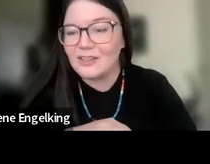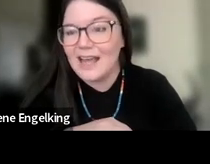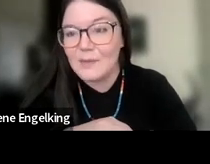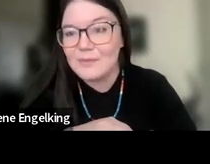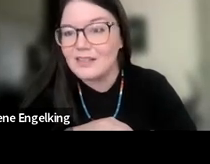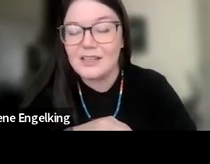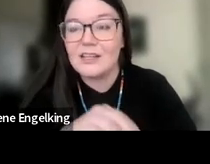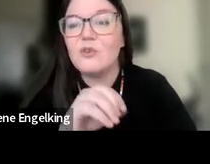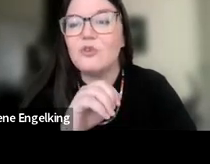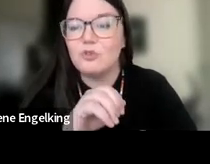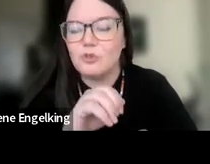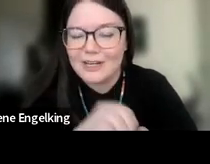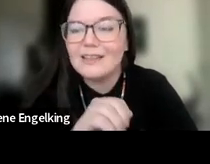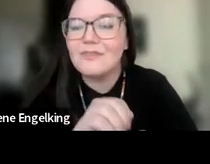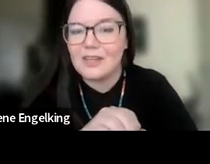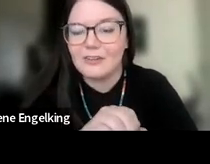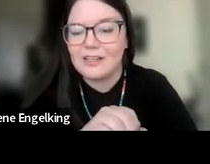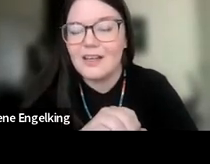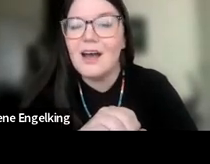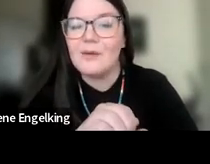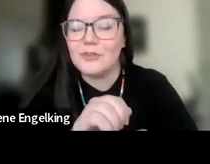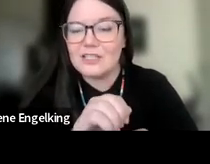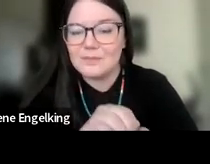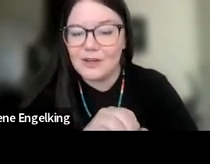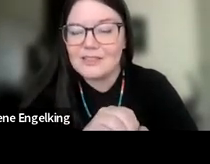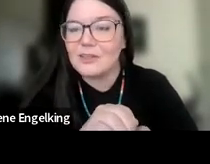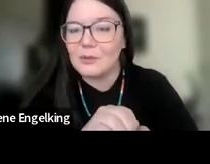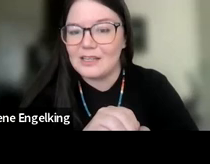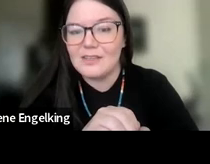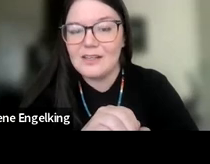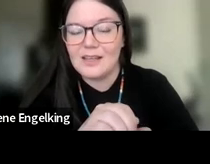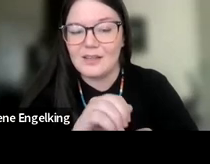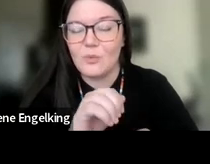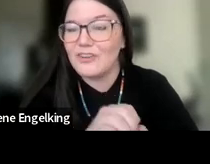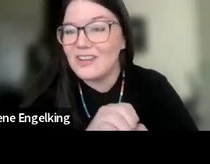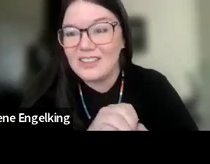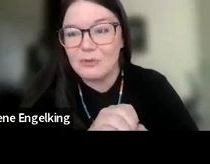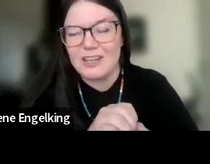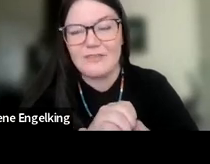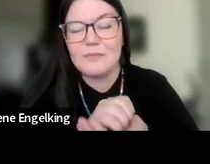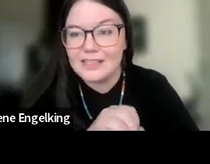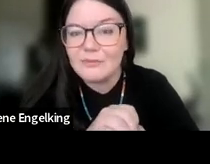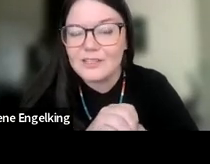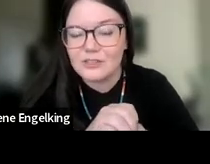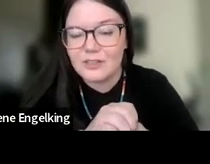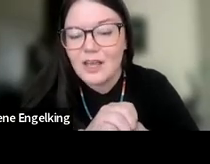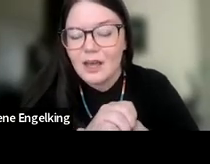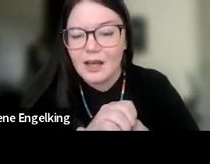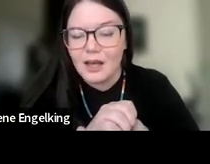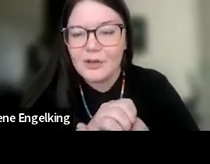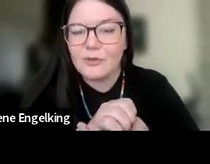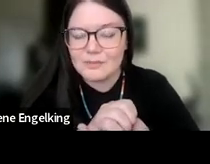an assault happened, it could greatly vary the response that they were given and whether or not they were even believed by